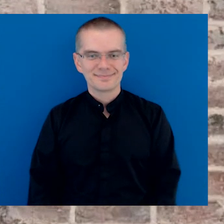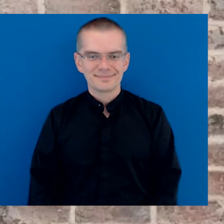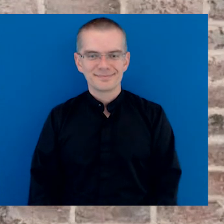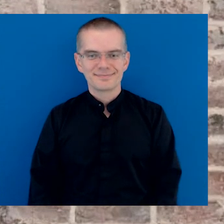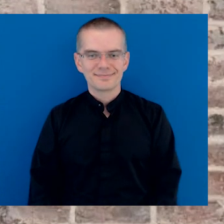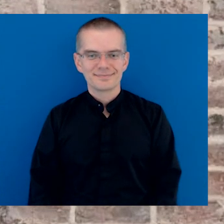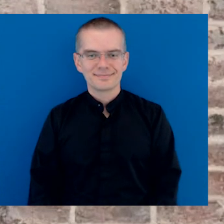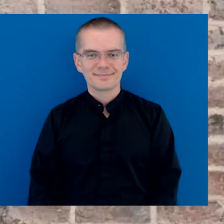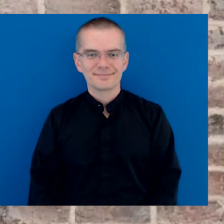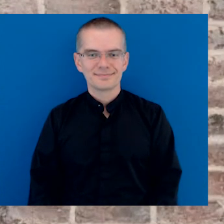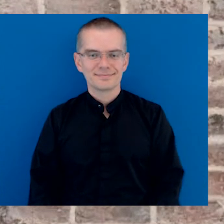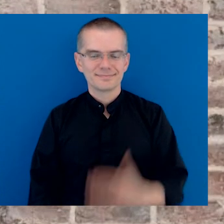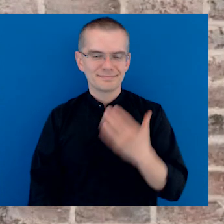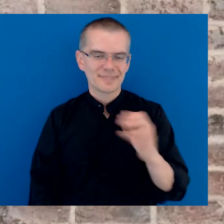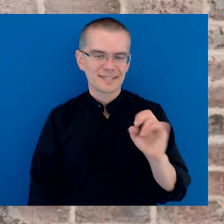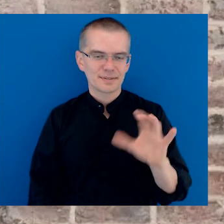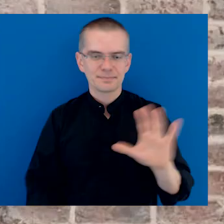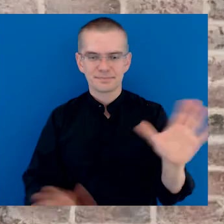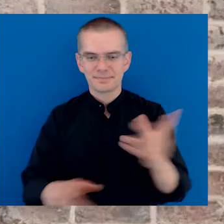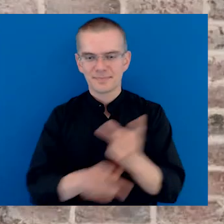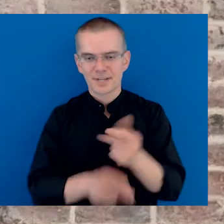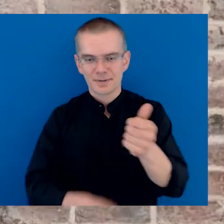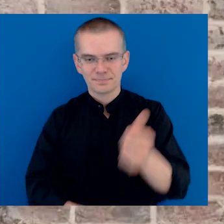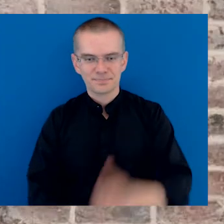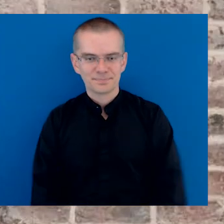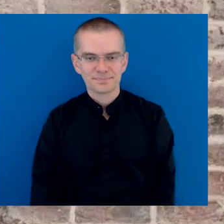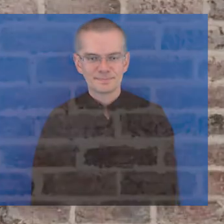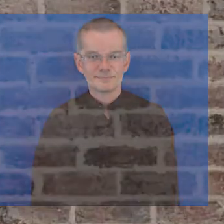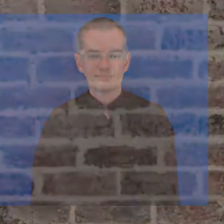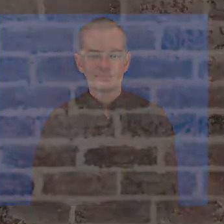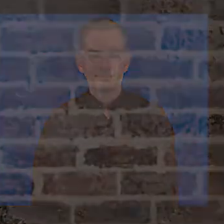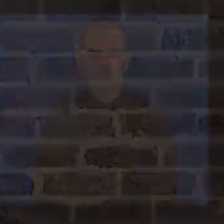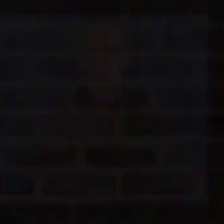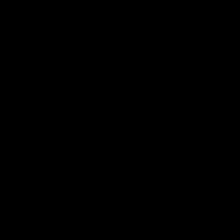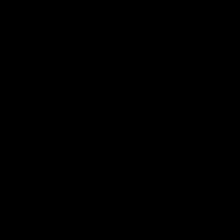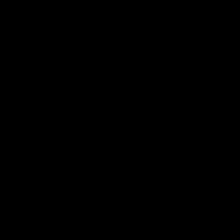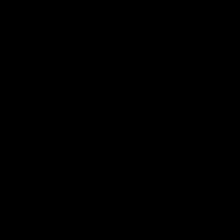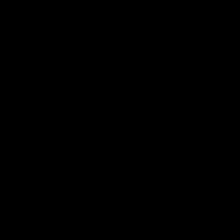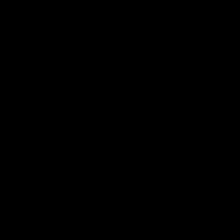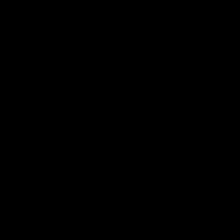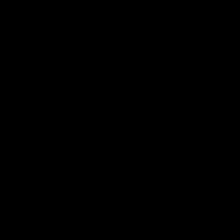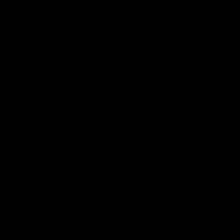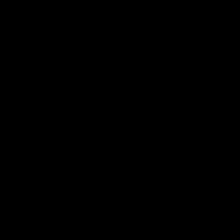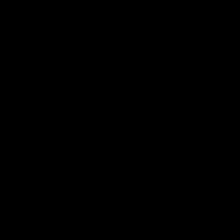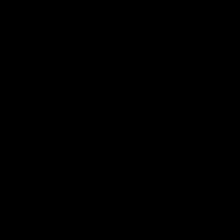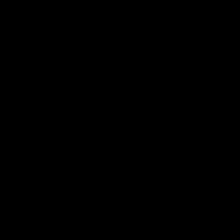Thank you, Eric. Take care.